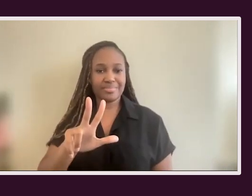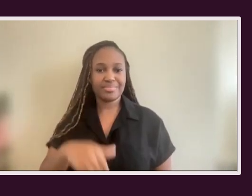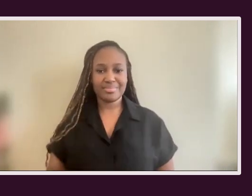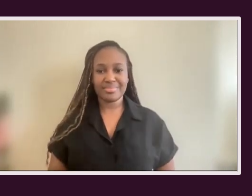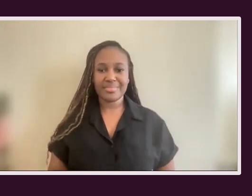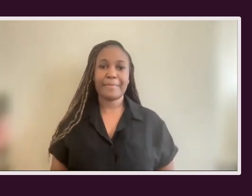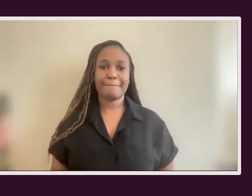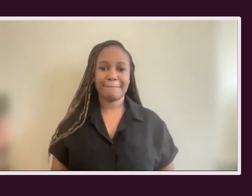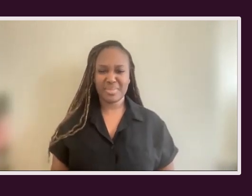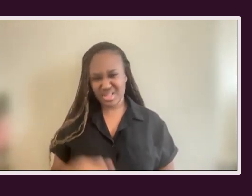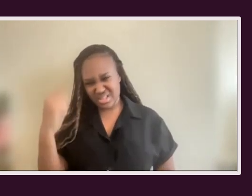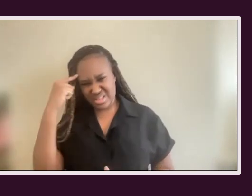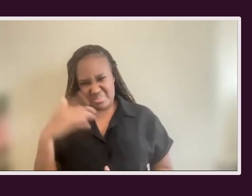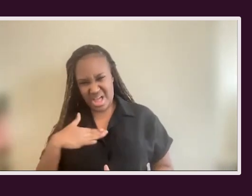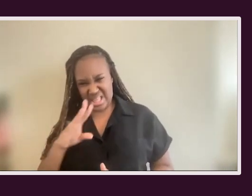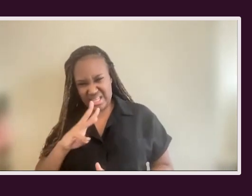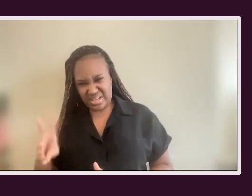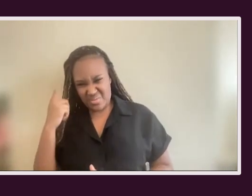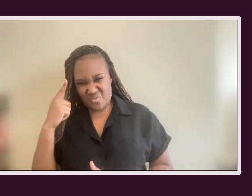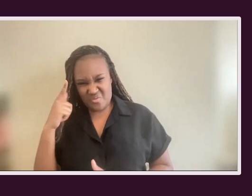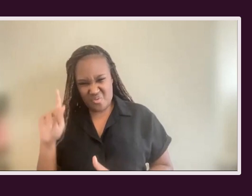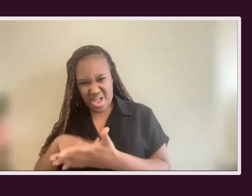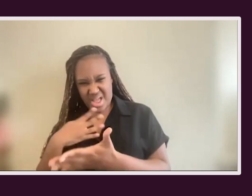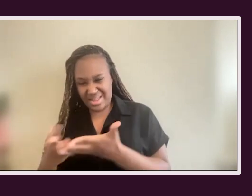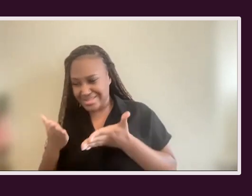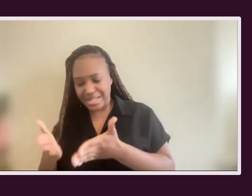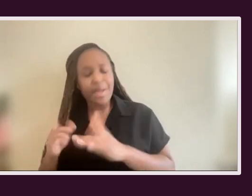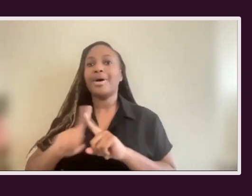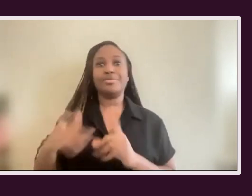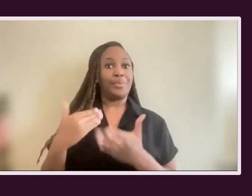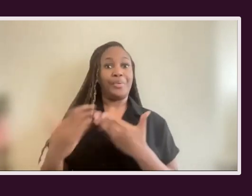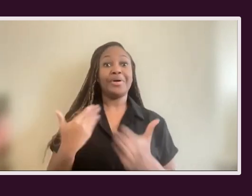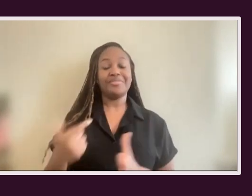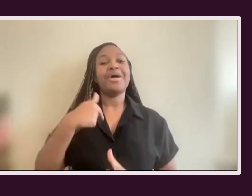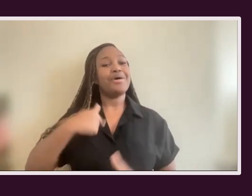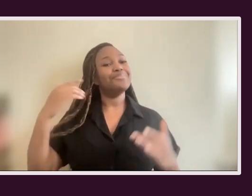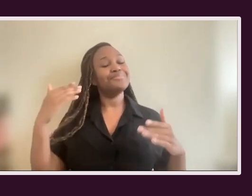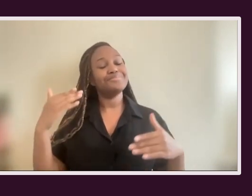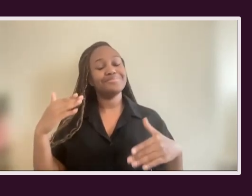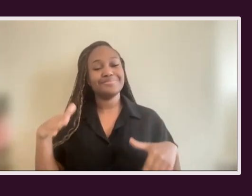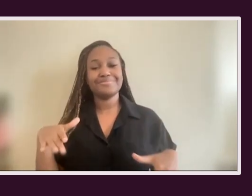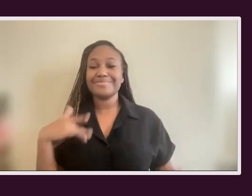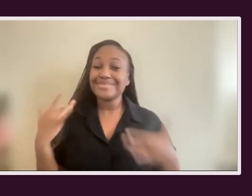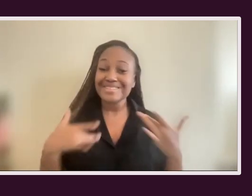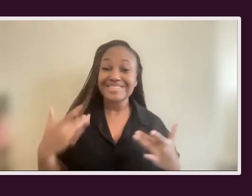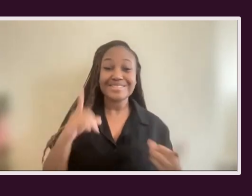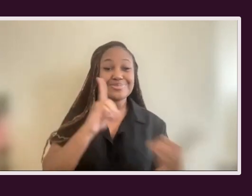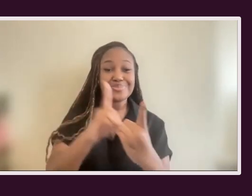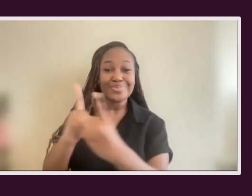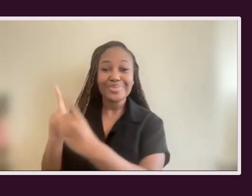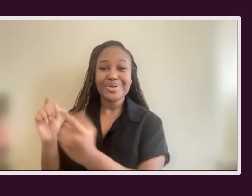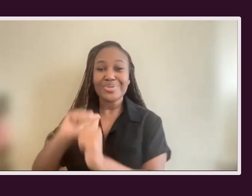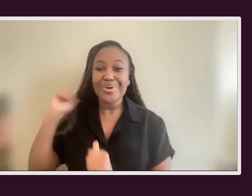scary to just have my calendar link there. Yes, but I will be excited to meet with you all and we'll have a virtual chai